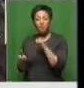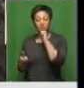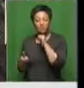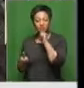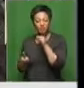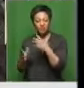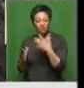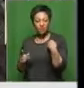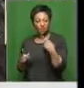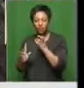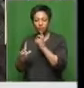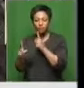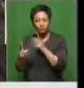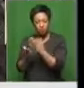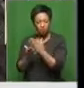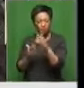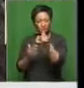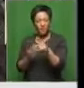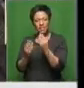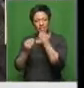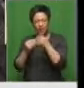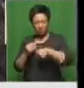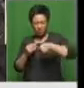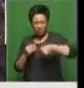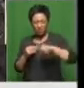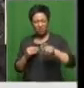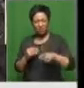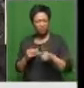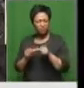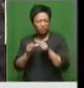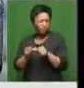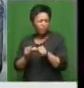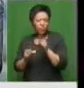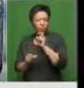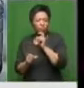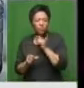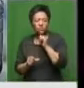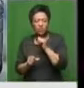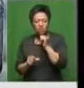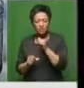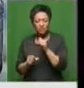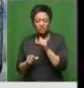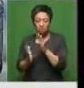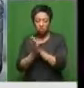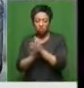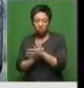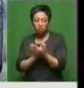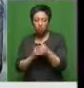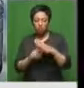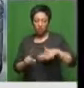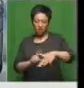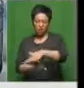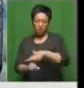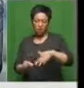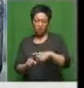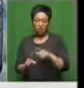calls for doing away entirely with plastic. But we're still using them on a daily basis, and despite the harm that we cause on the environment. Any